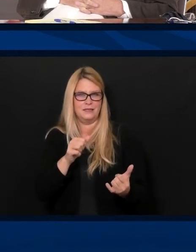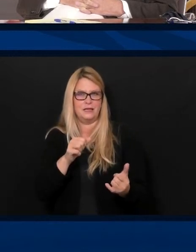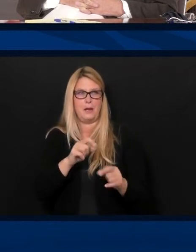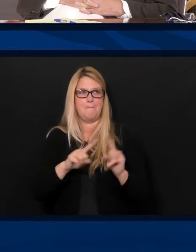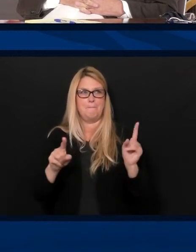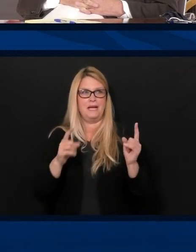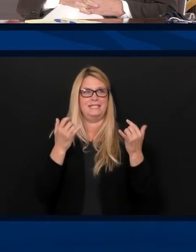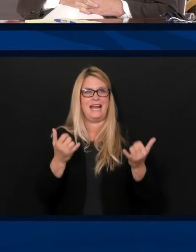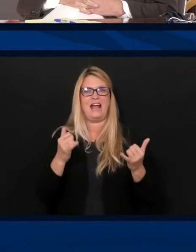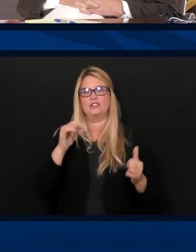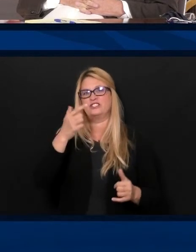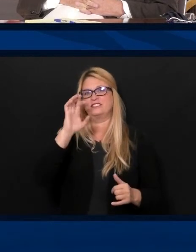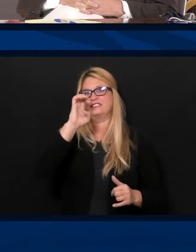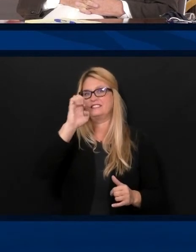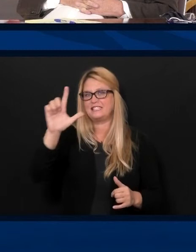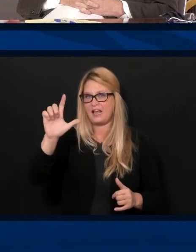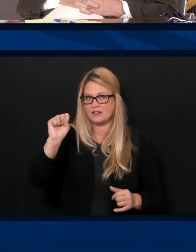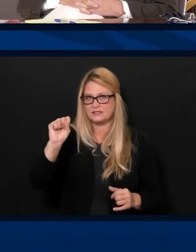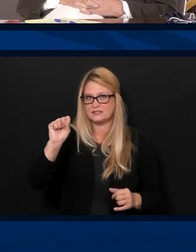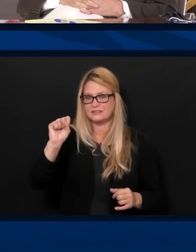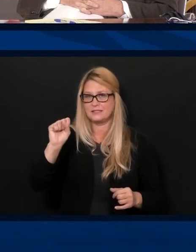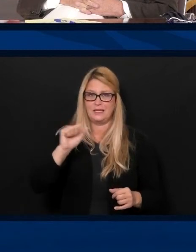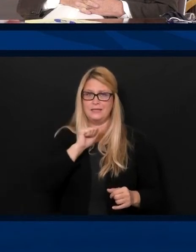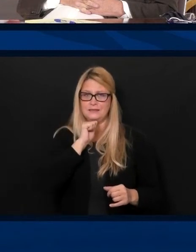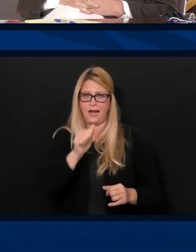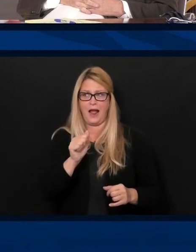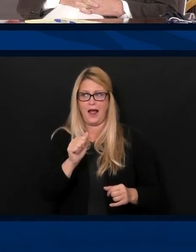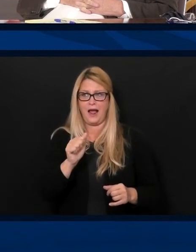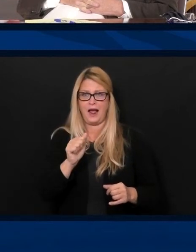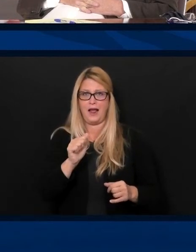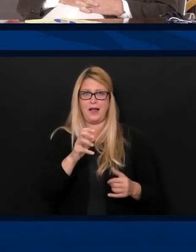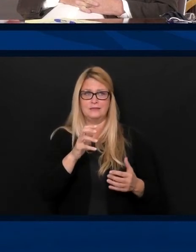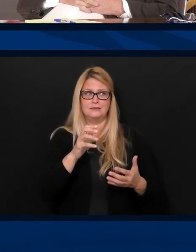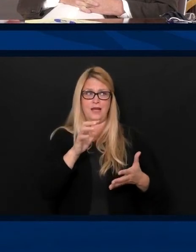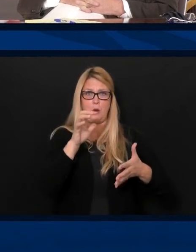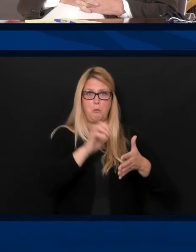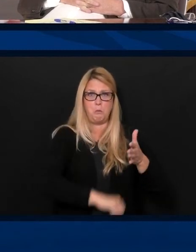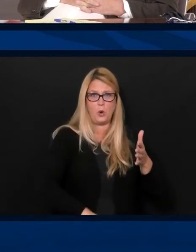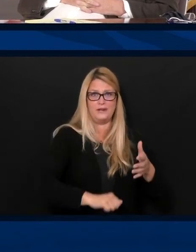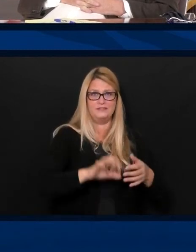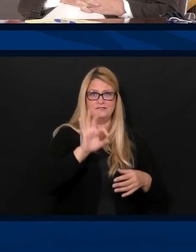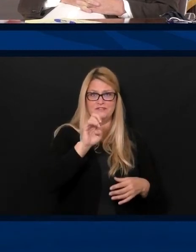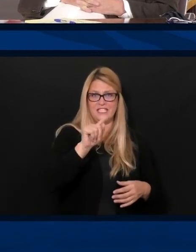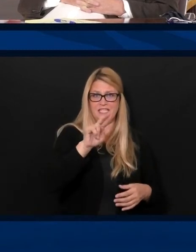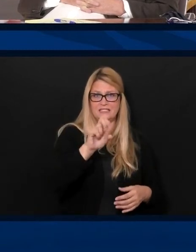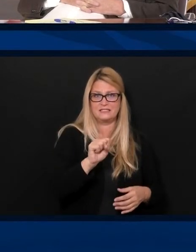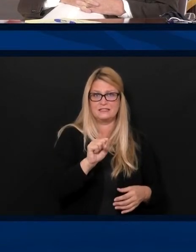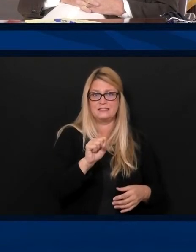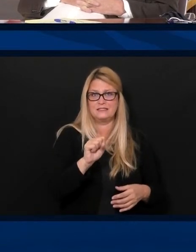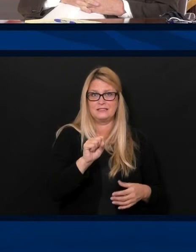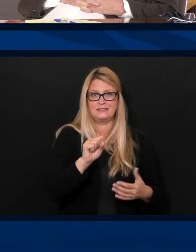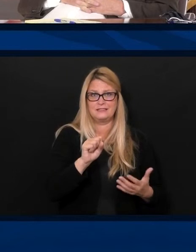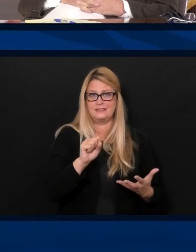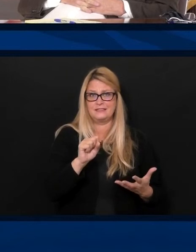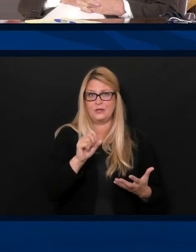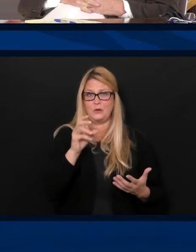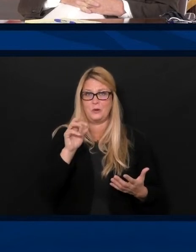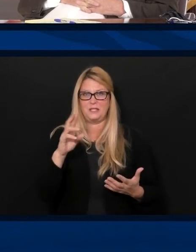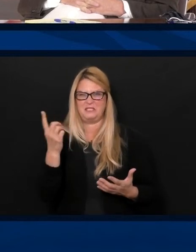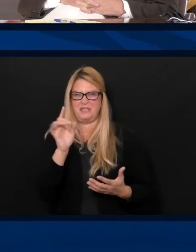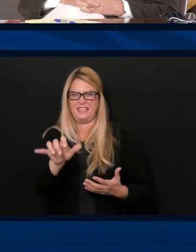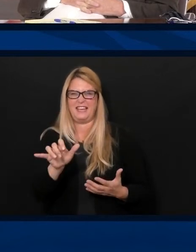cells now and not actually something from an aborted fetus, say in the past month or year or something like